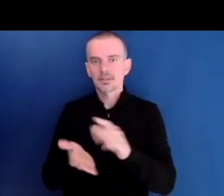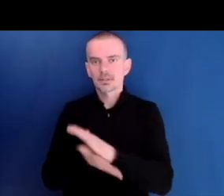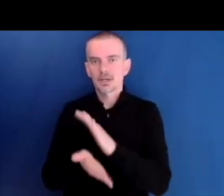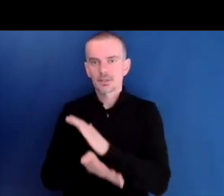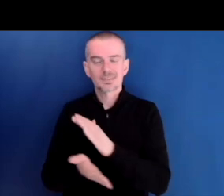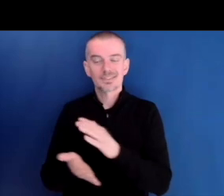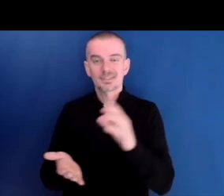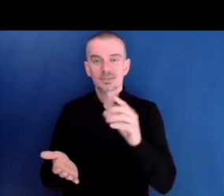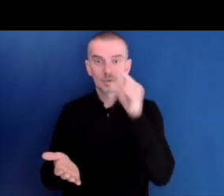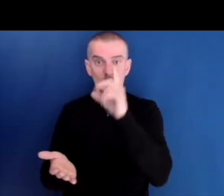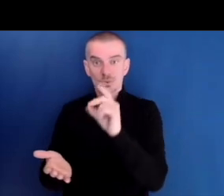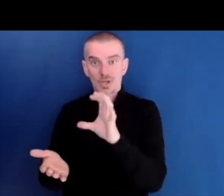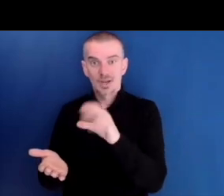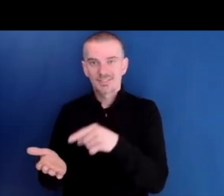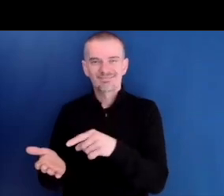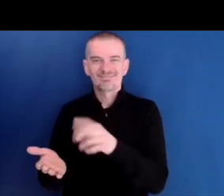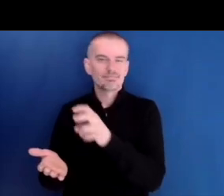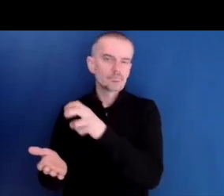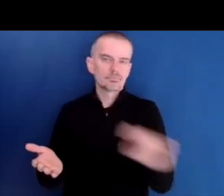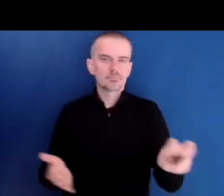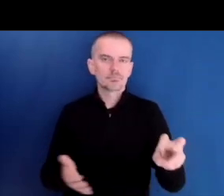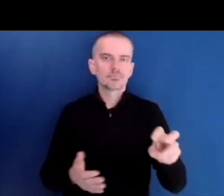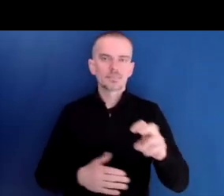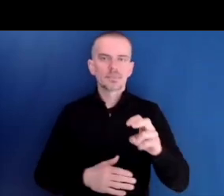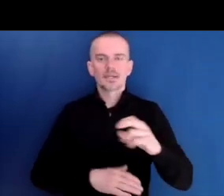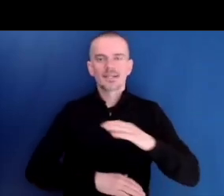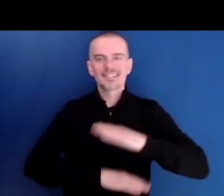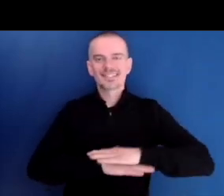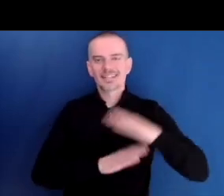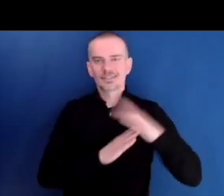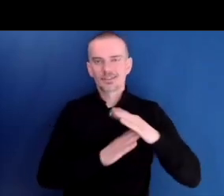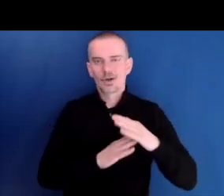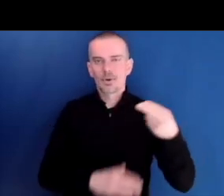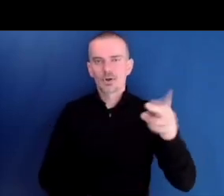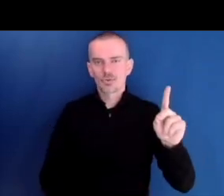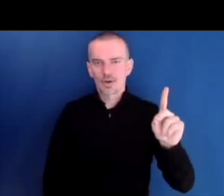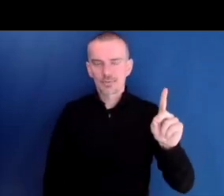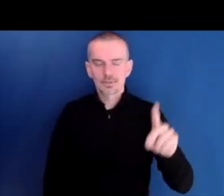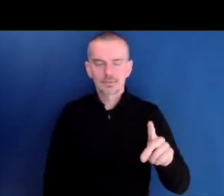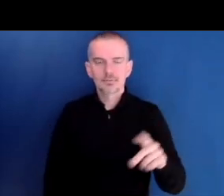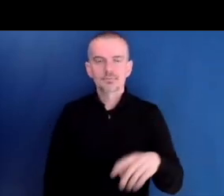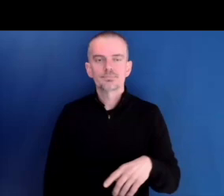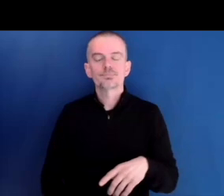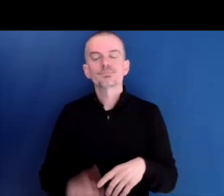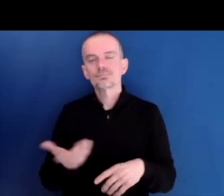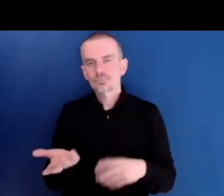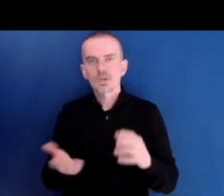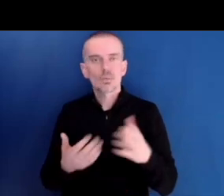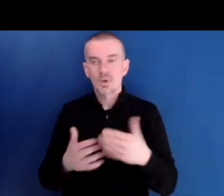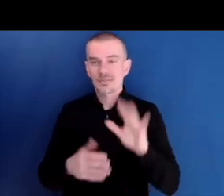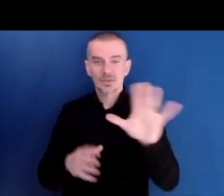Drive folders to a desktop hard drive. So no matter what system you're using, whether it's,